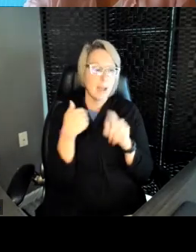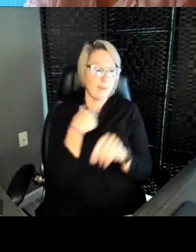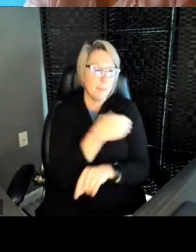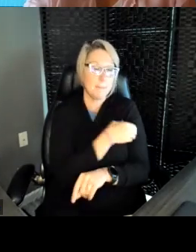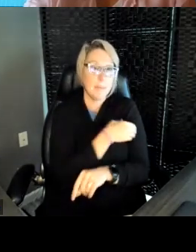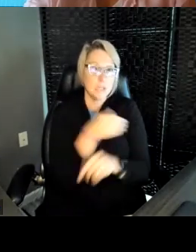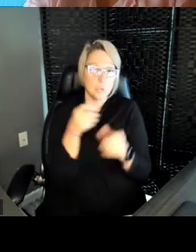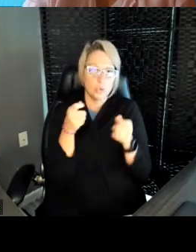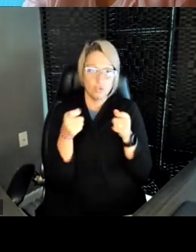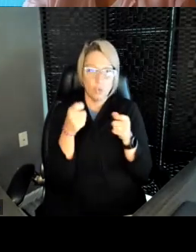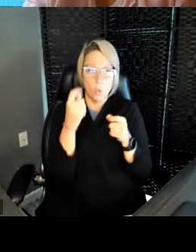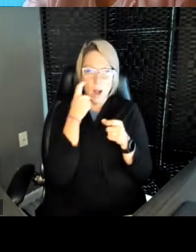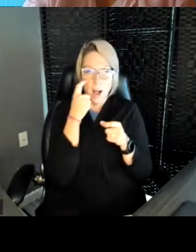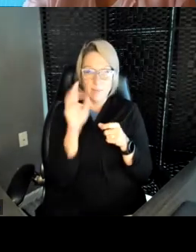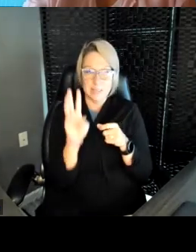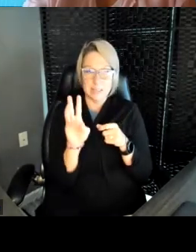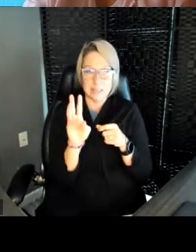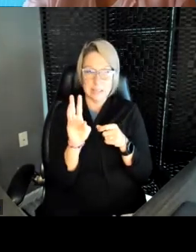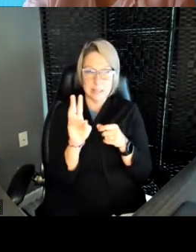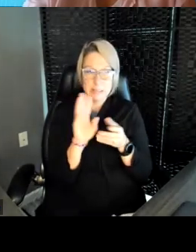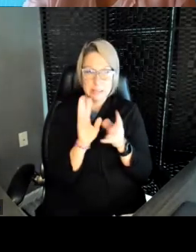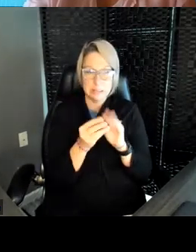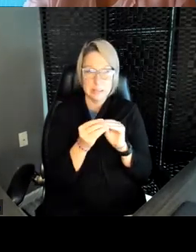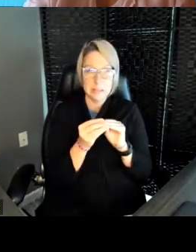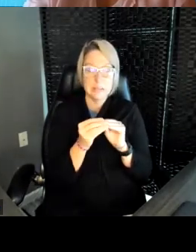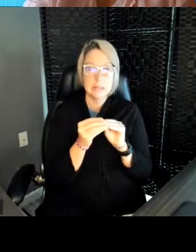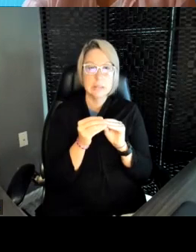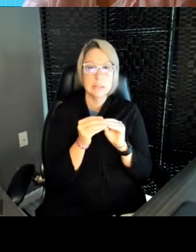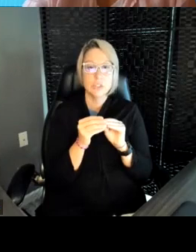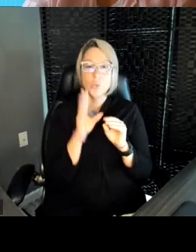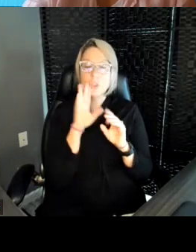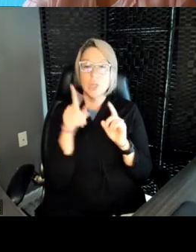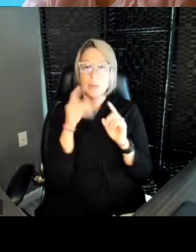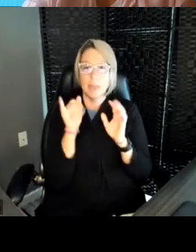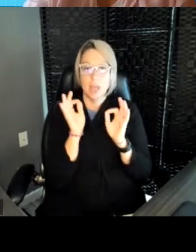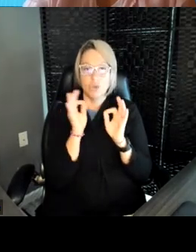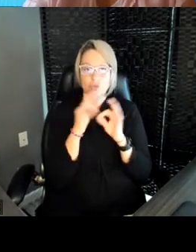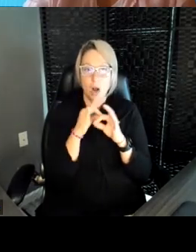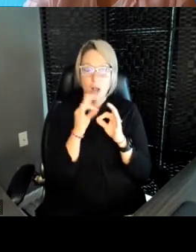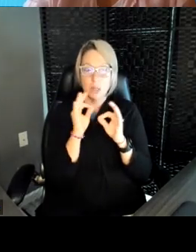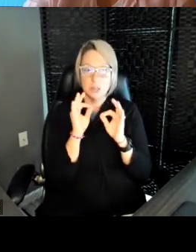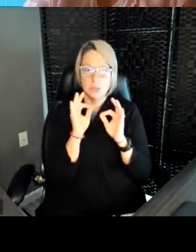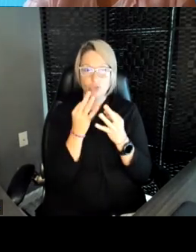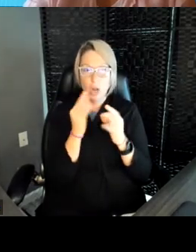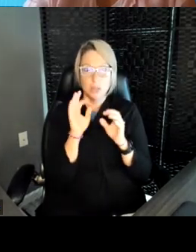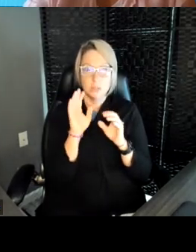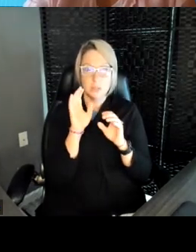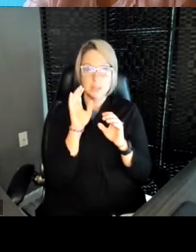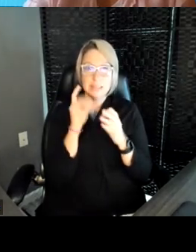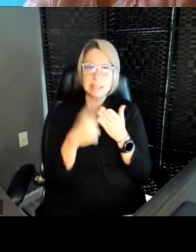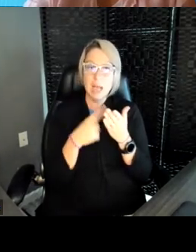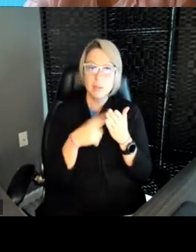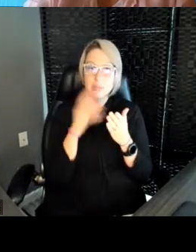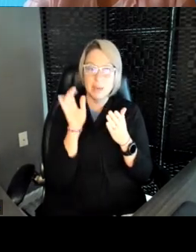eyes. There's 6 muscles. So we talked about that eye crossing behavior. Sometimes that is poor muscle imbalance due